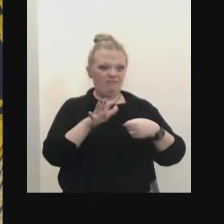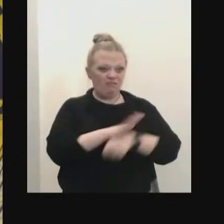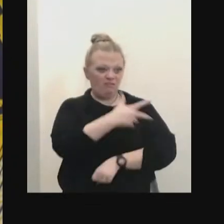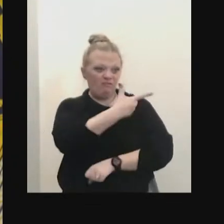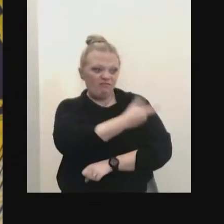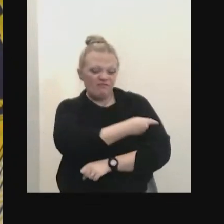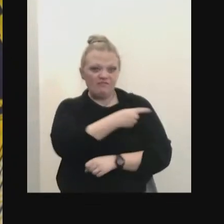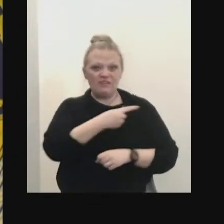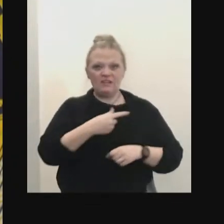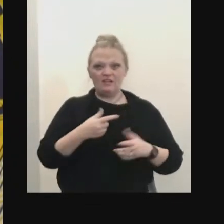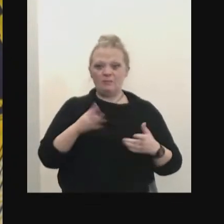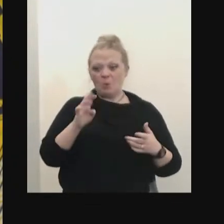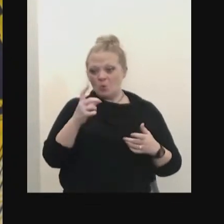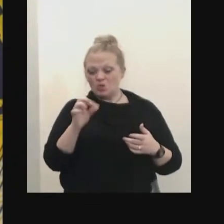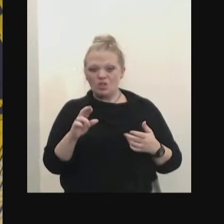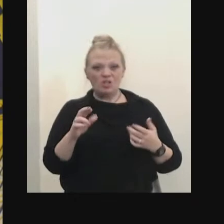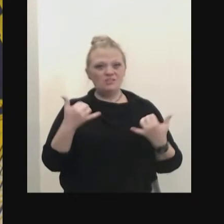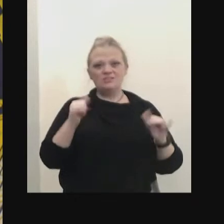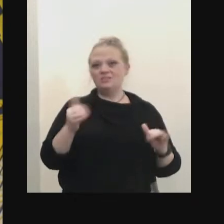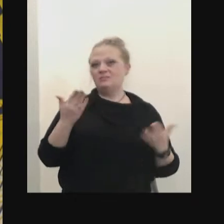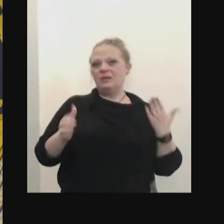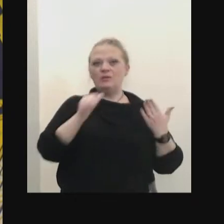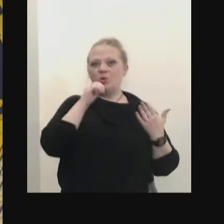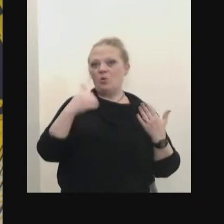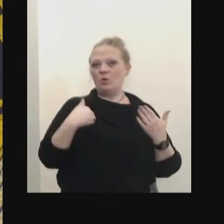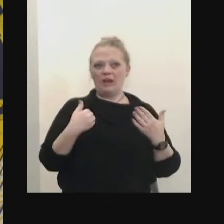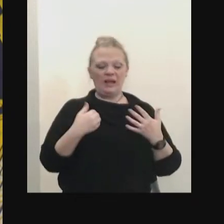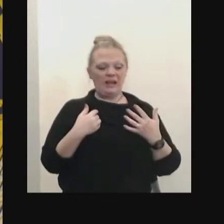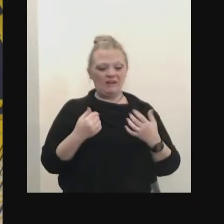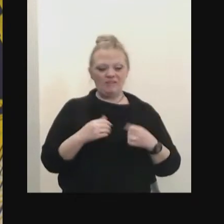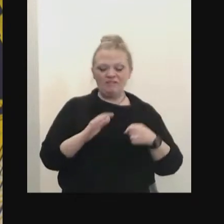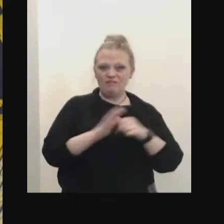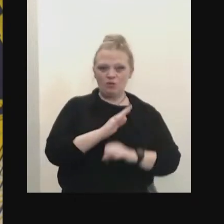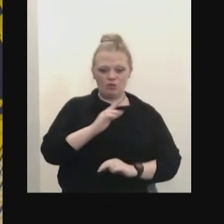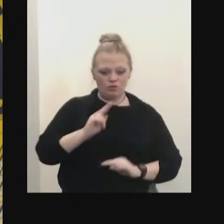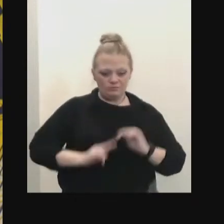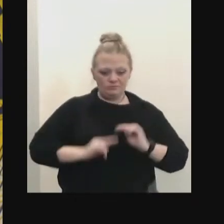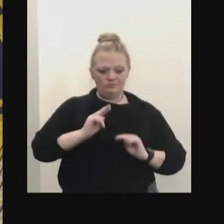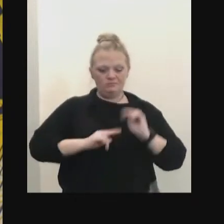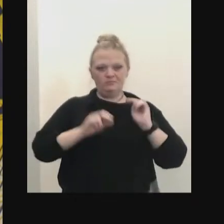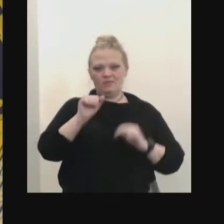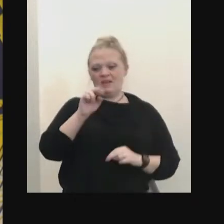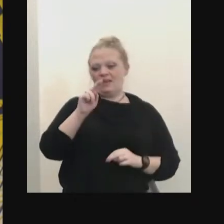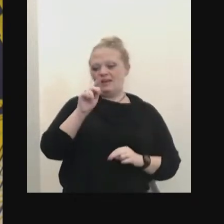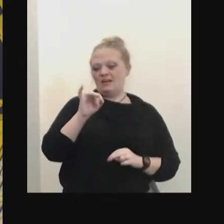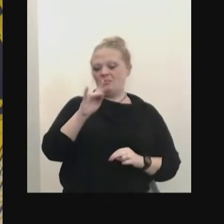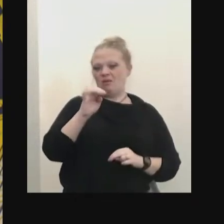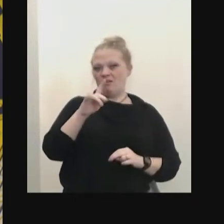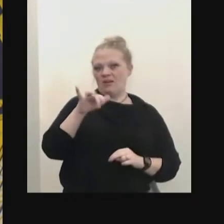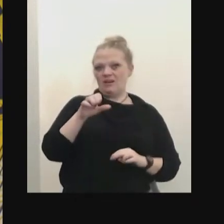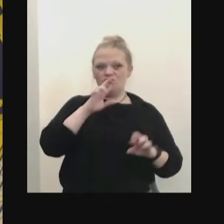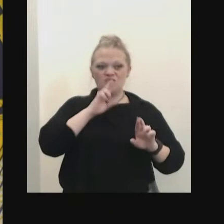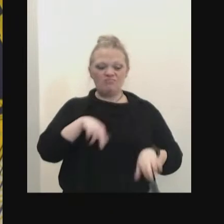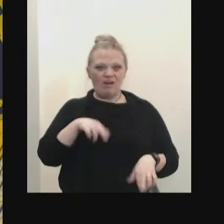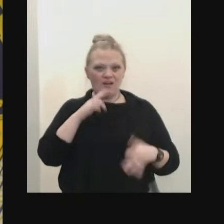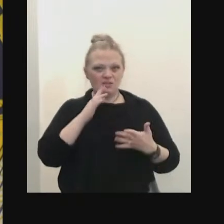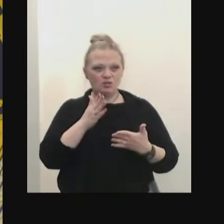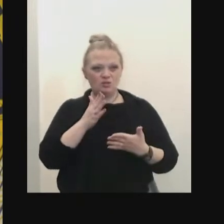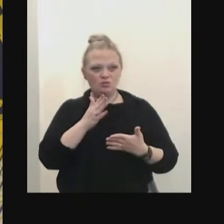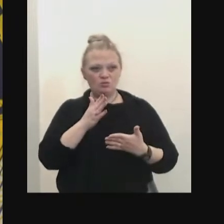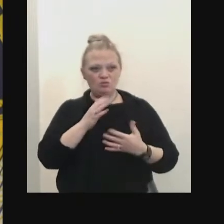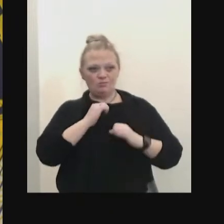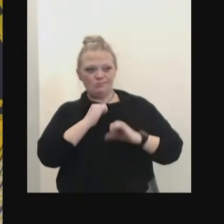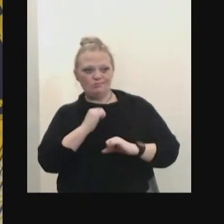they still may not have the functional antibody response to protect themselves against severe illness and death.